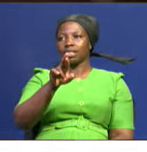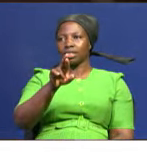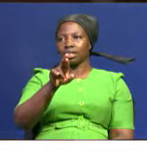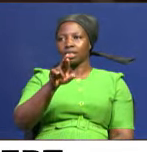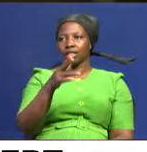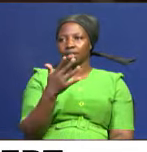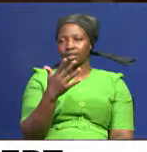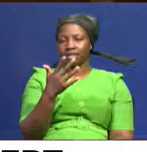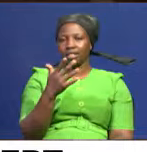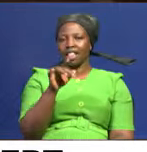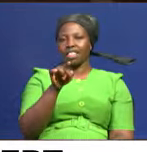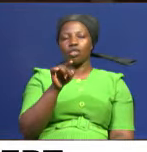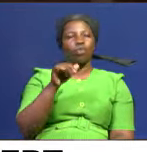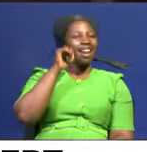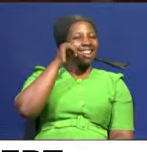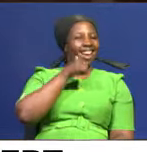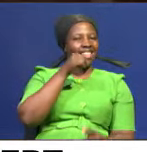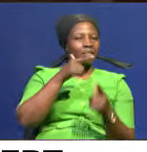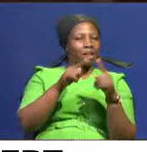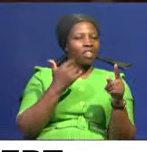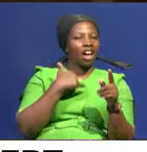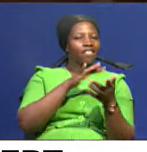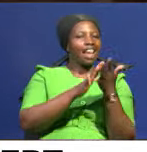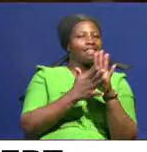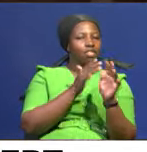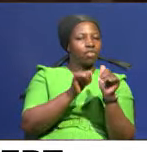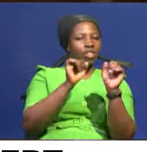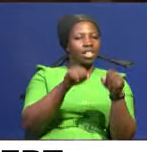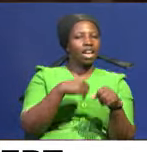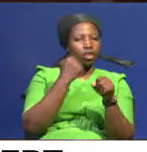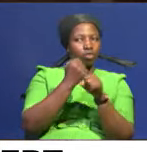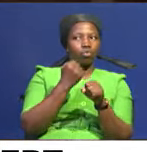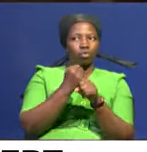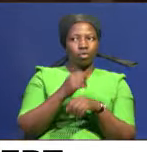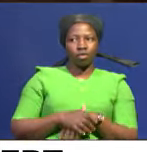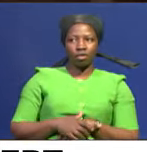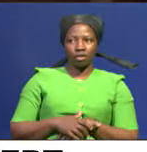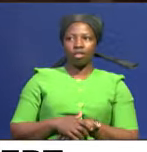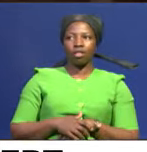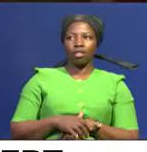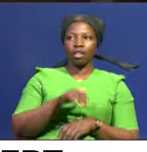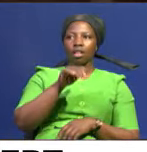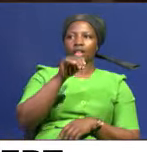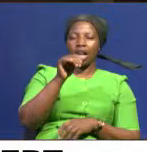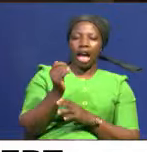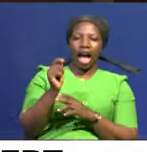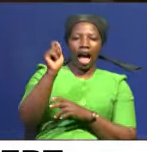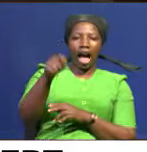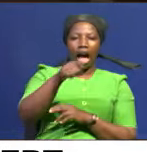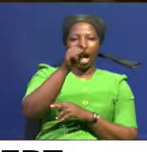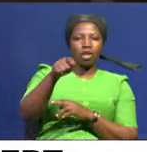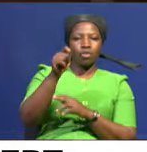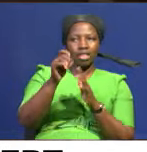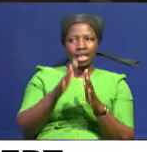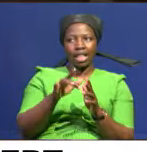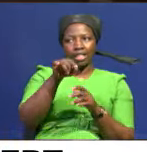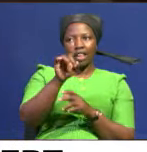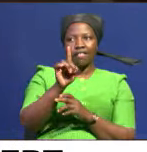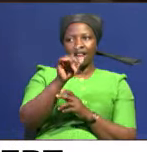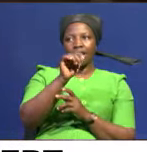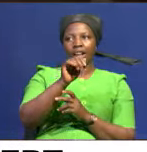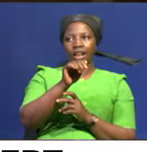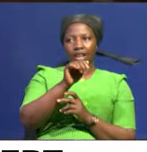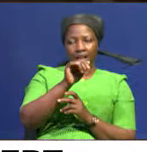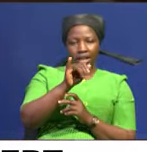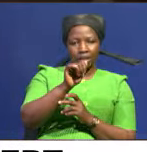can do. The adjudicators are the IBC of the creative art space. All you have to do